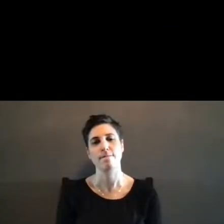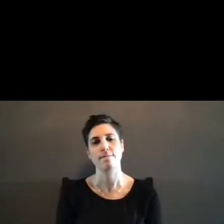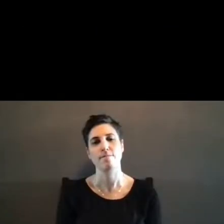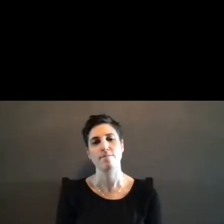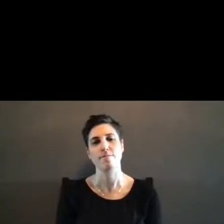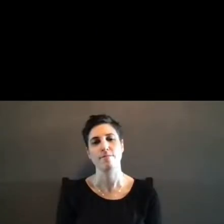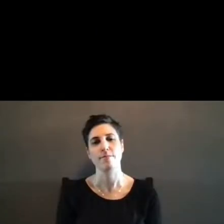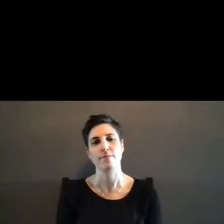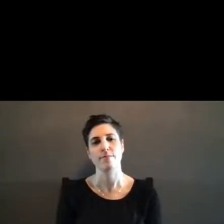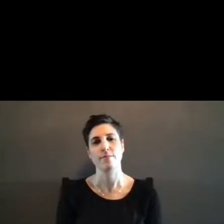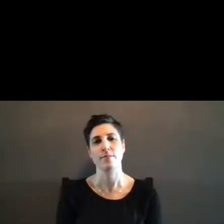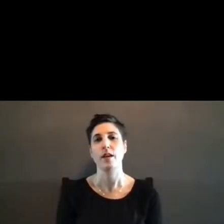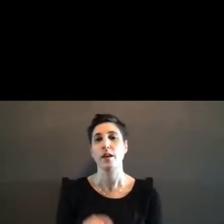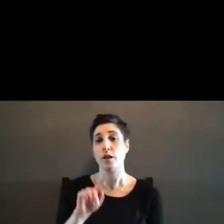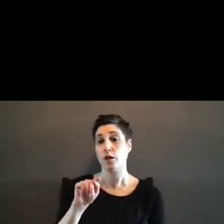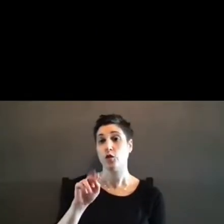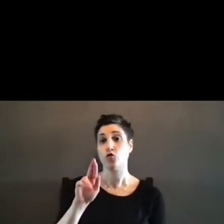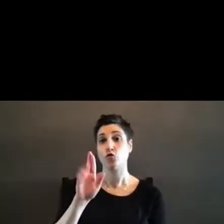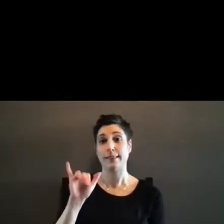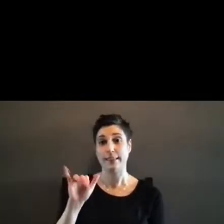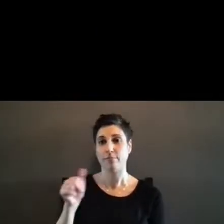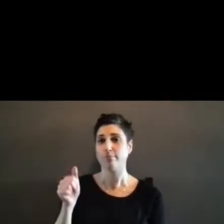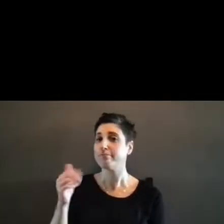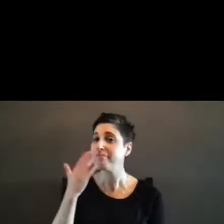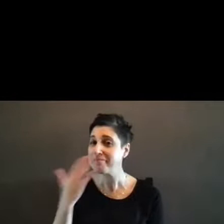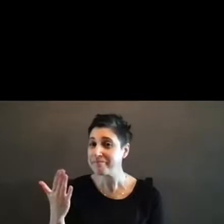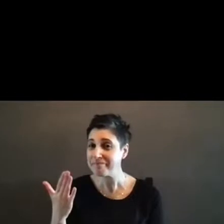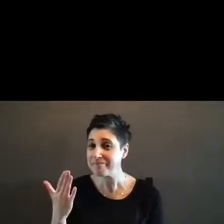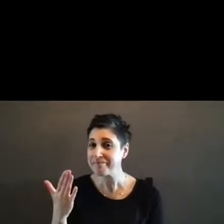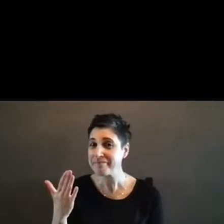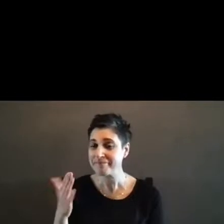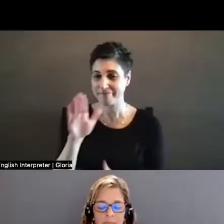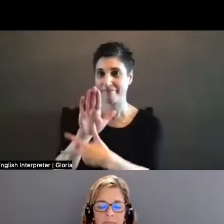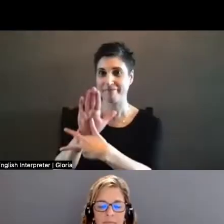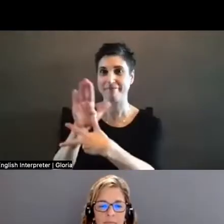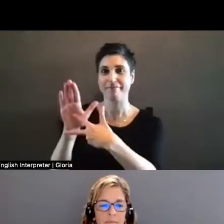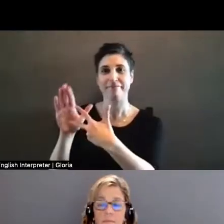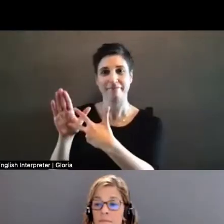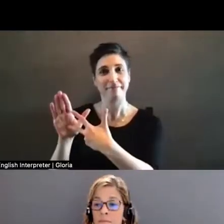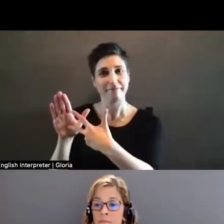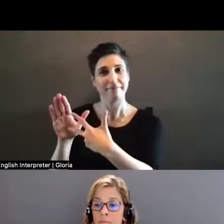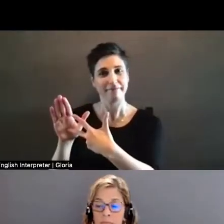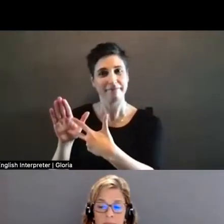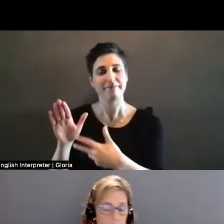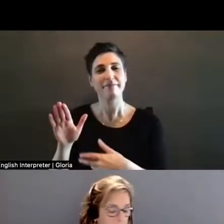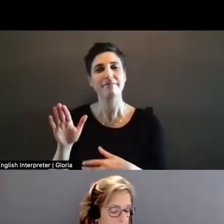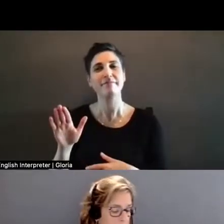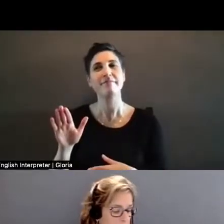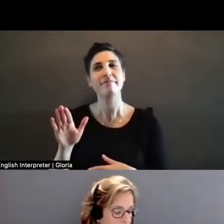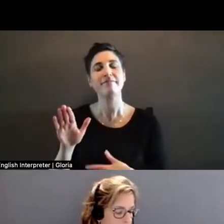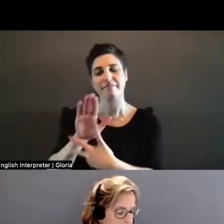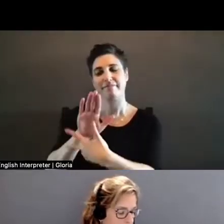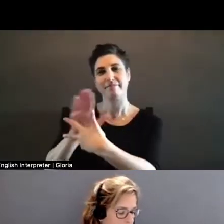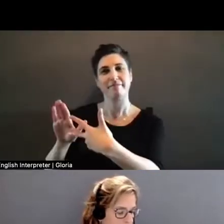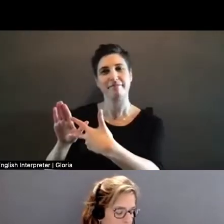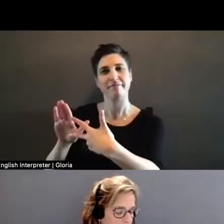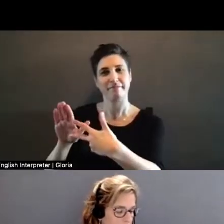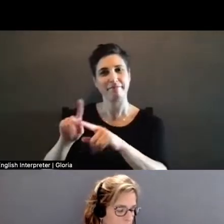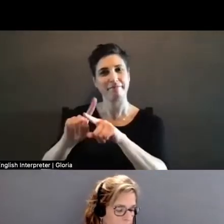Unmute. Thank you very much, Wendy. That's great. So you can see we have quite a few different perspectives on